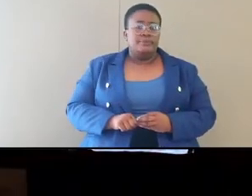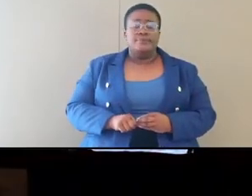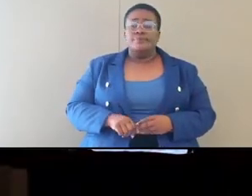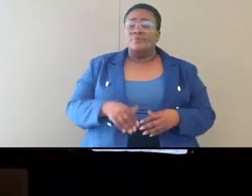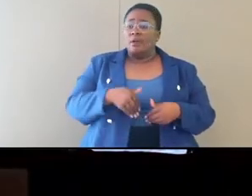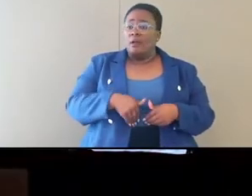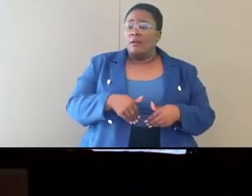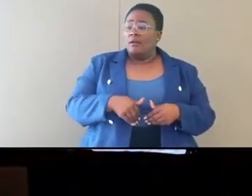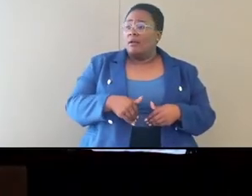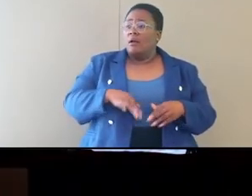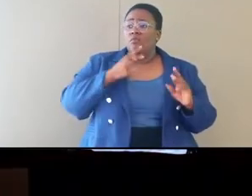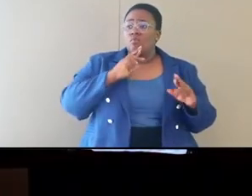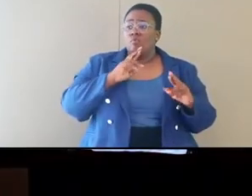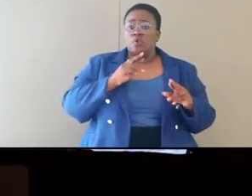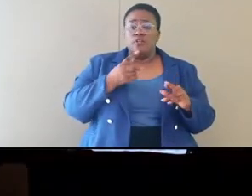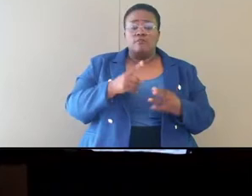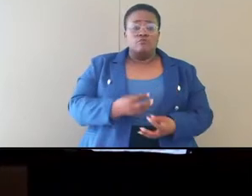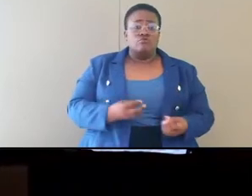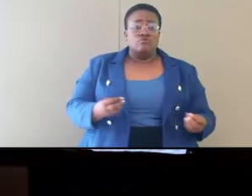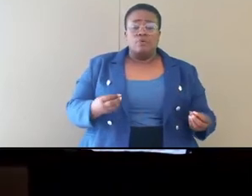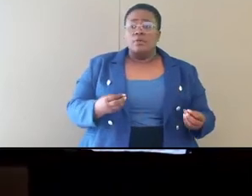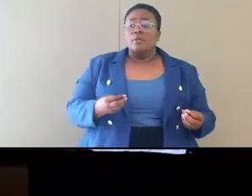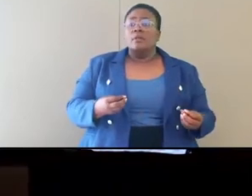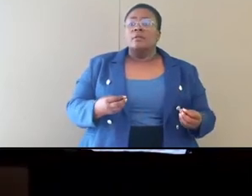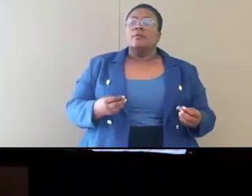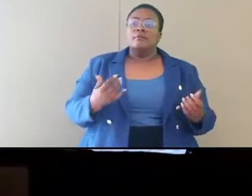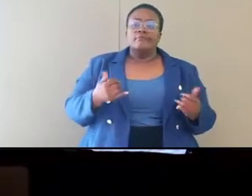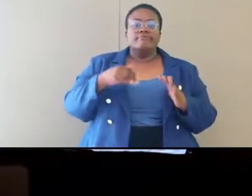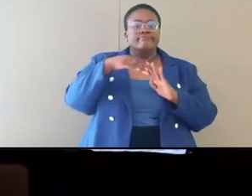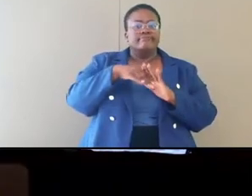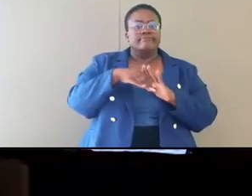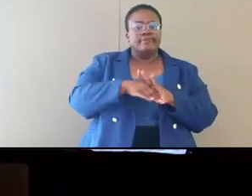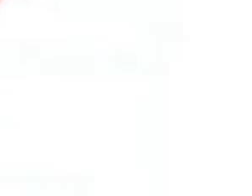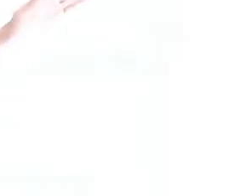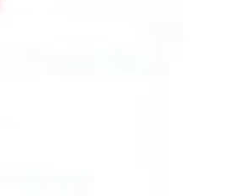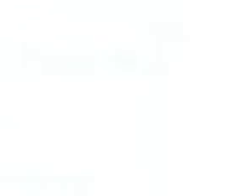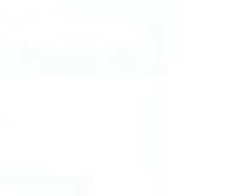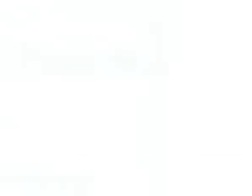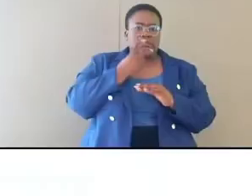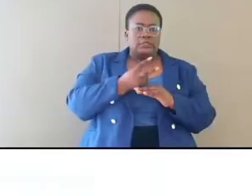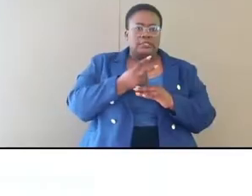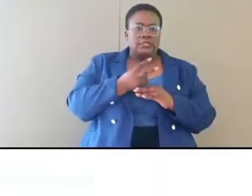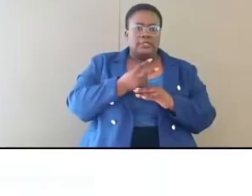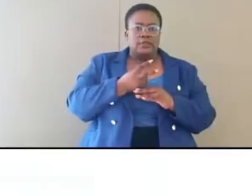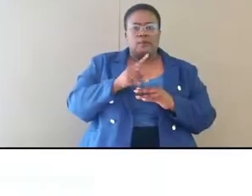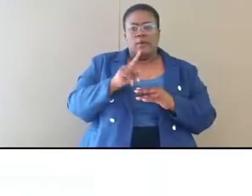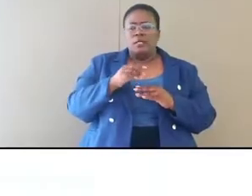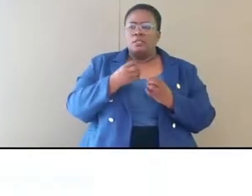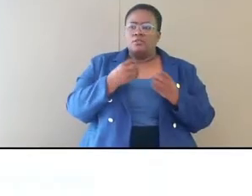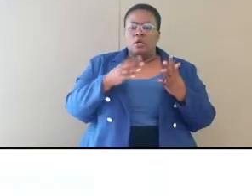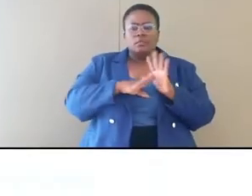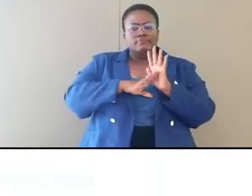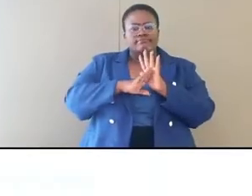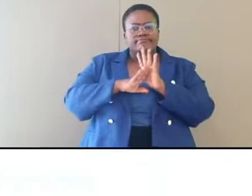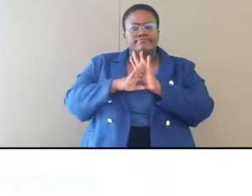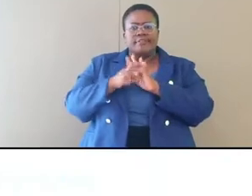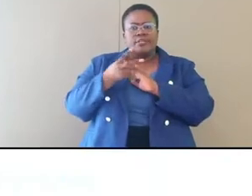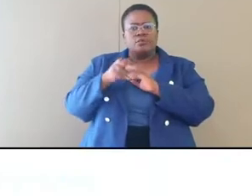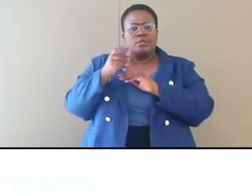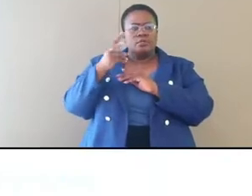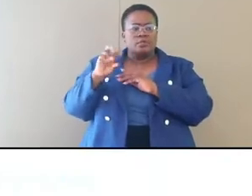And reported hunger rates for children in households were coming down. What we've seen is that they started rising, they rose in 2020.